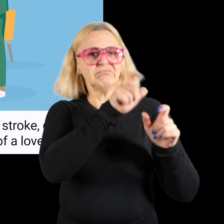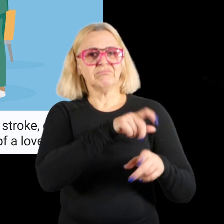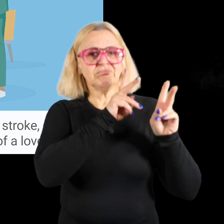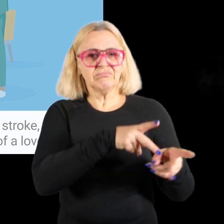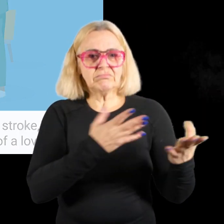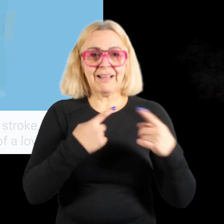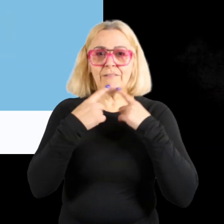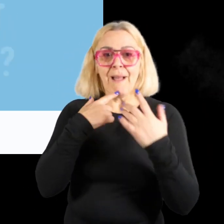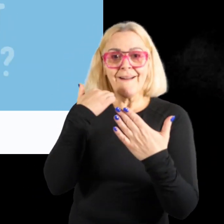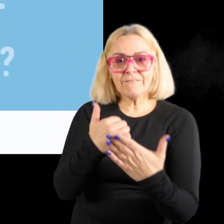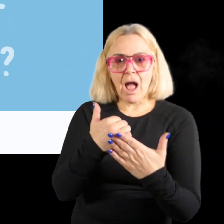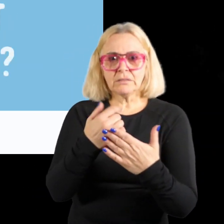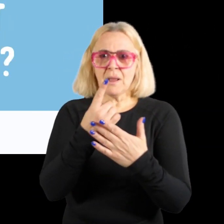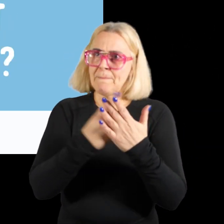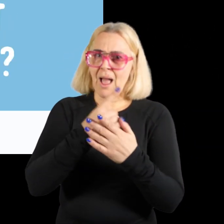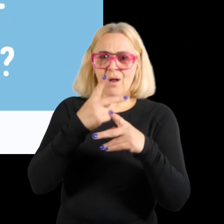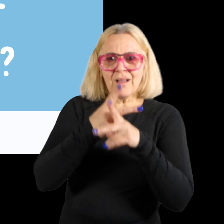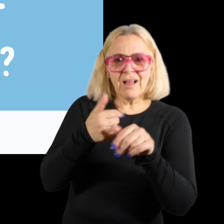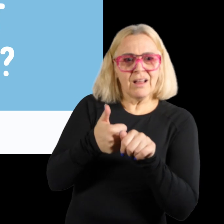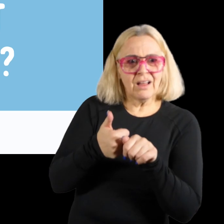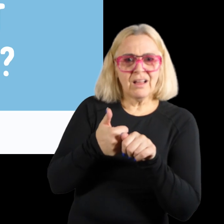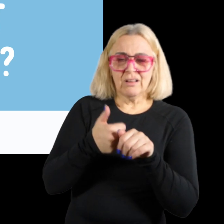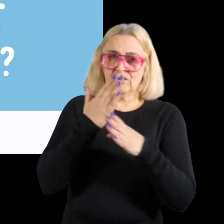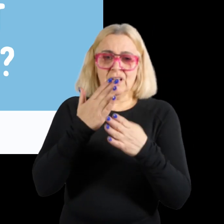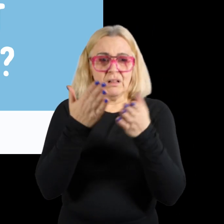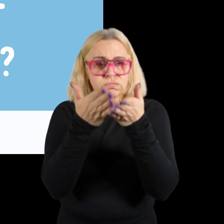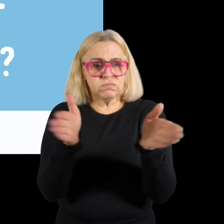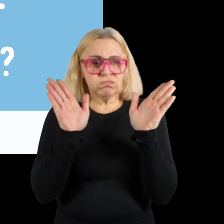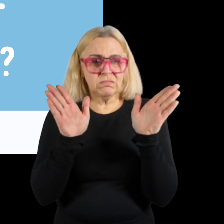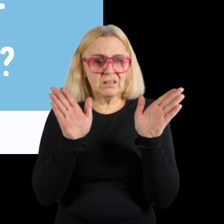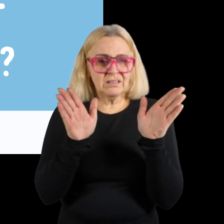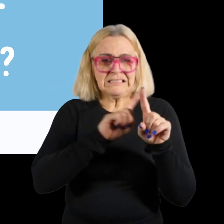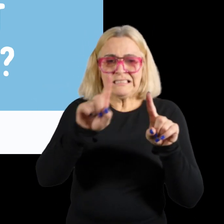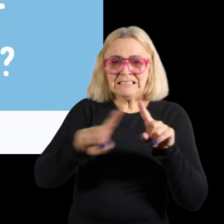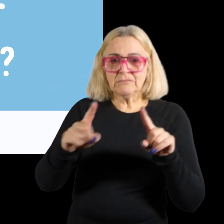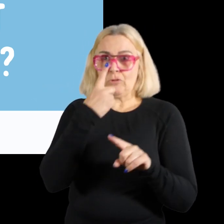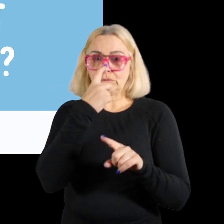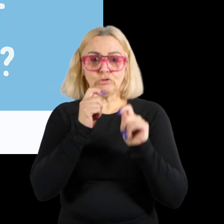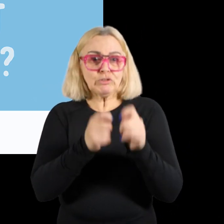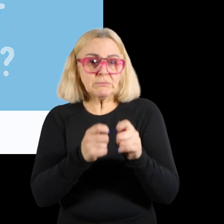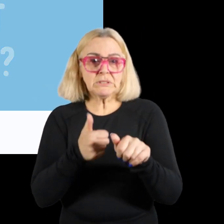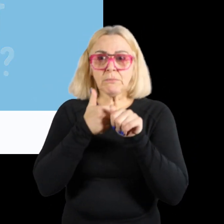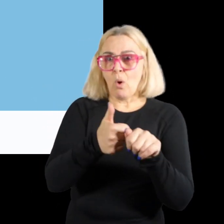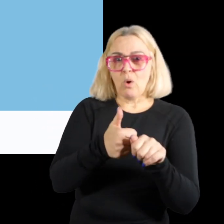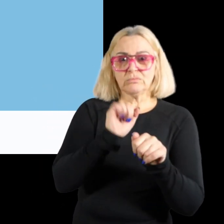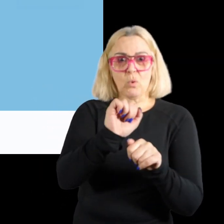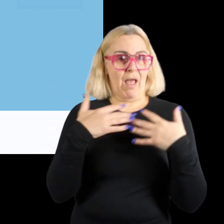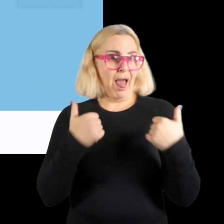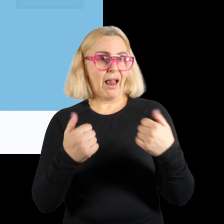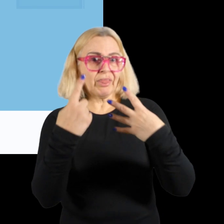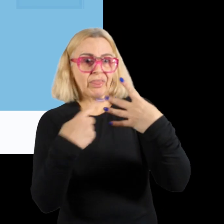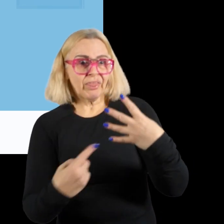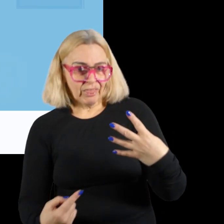one. What falls under the heading of information and advice about care and support? It